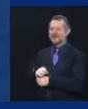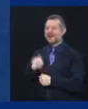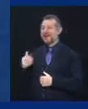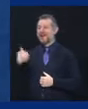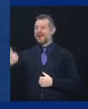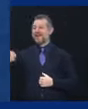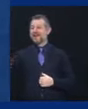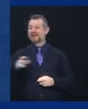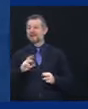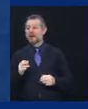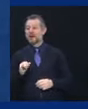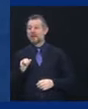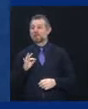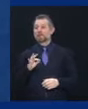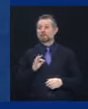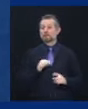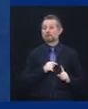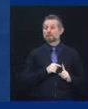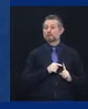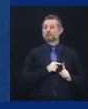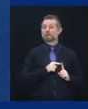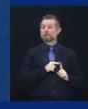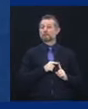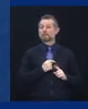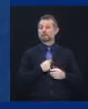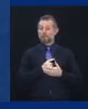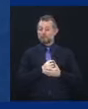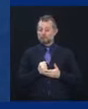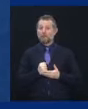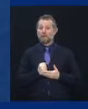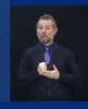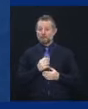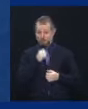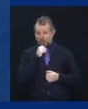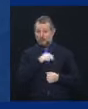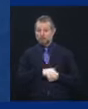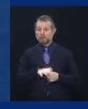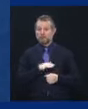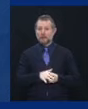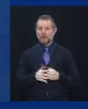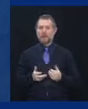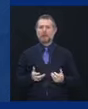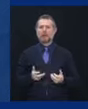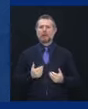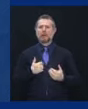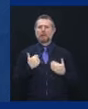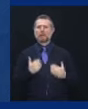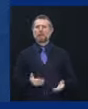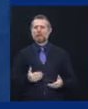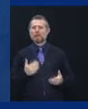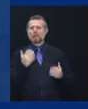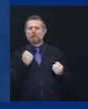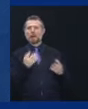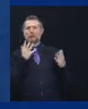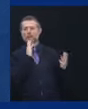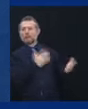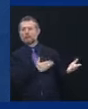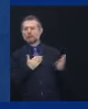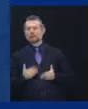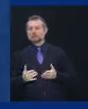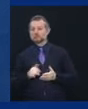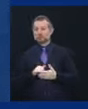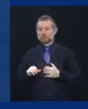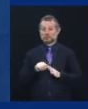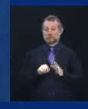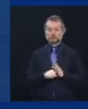have a definitive allocation, because we don't know what we're going to get next week, and we